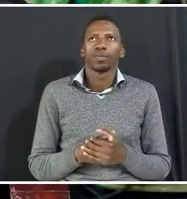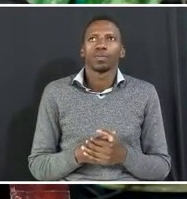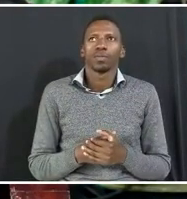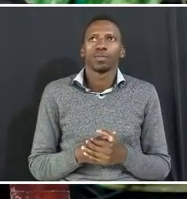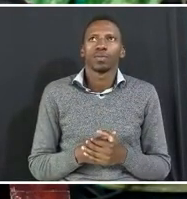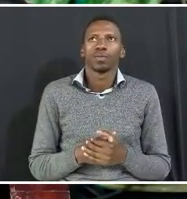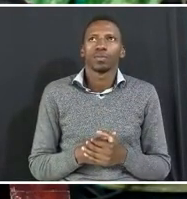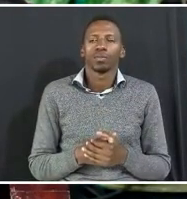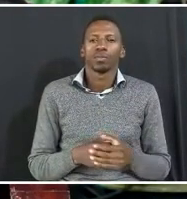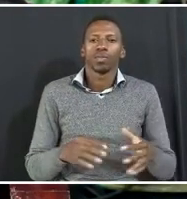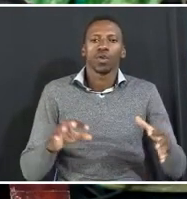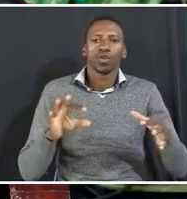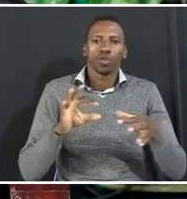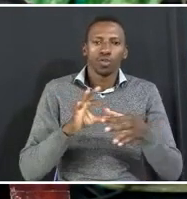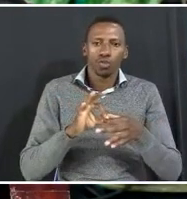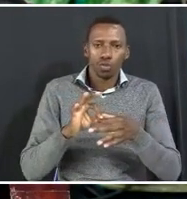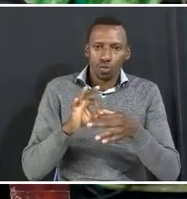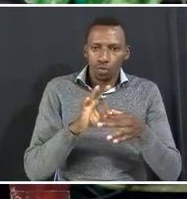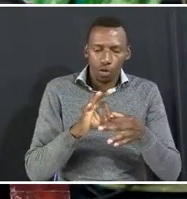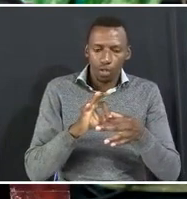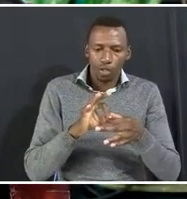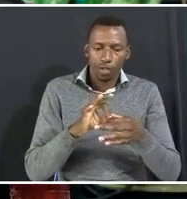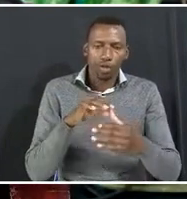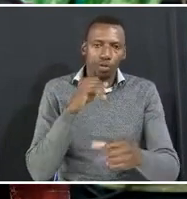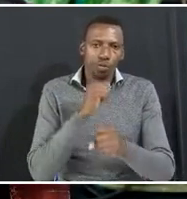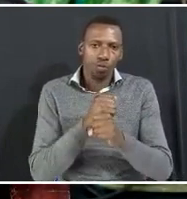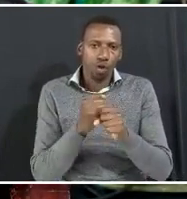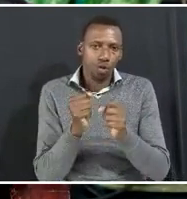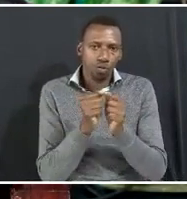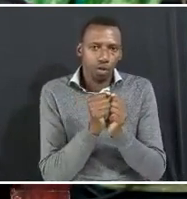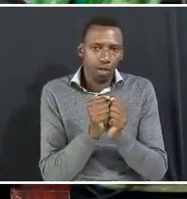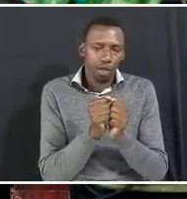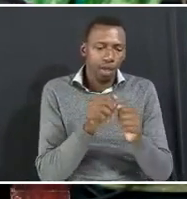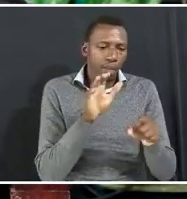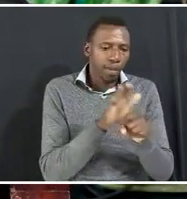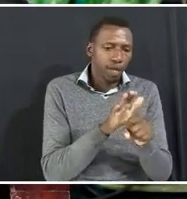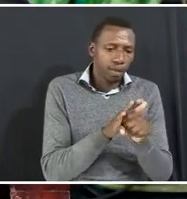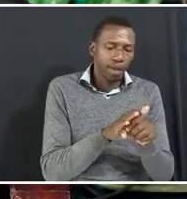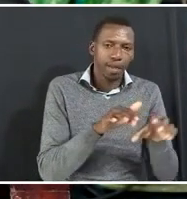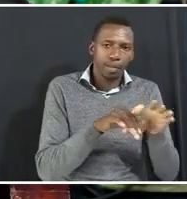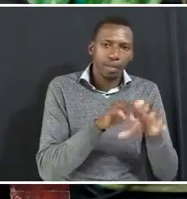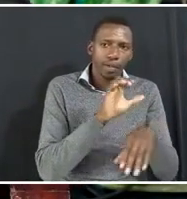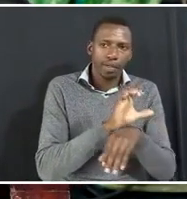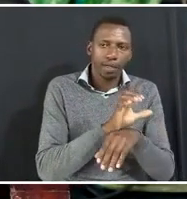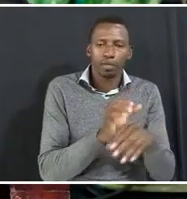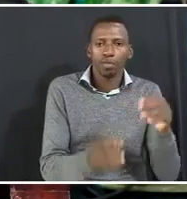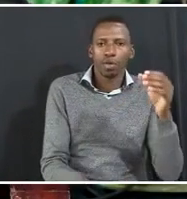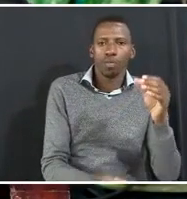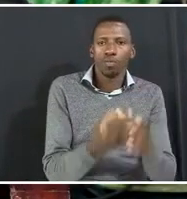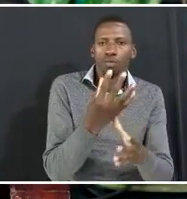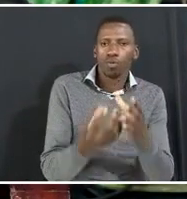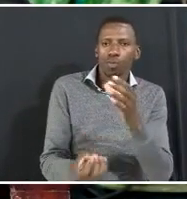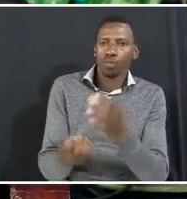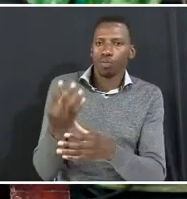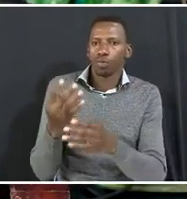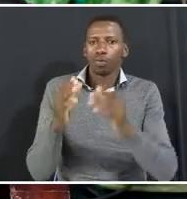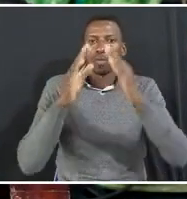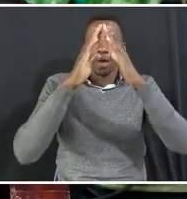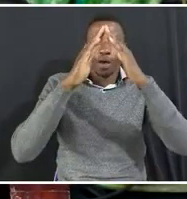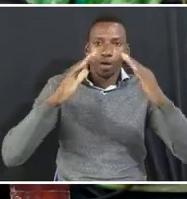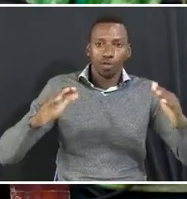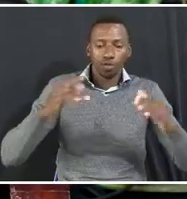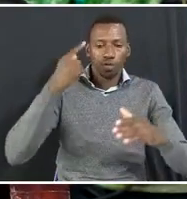a joint effort that was done by a number of church members to put up to put up shelter for a needy